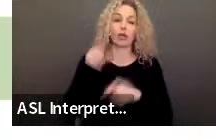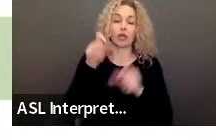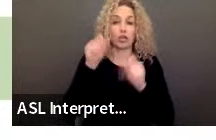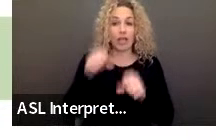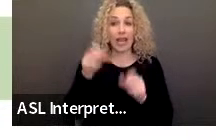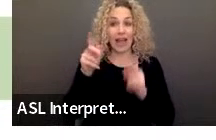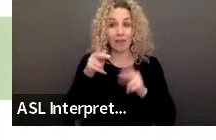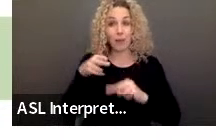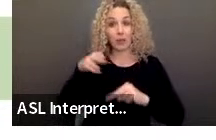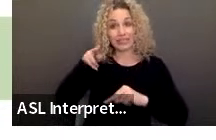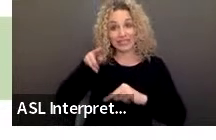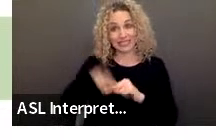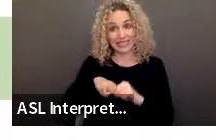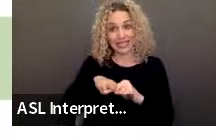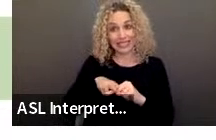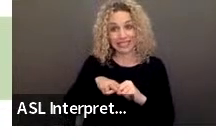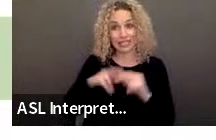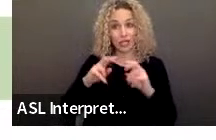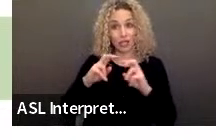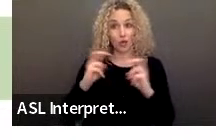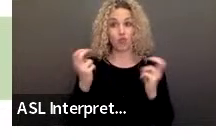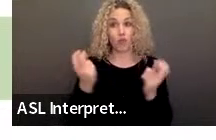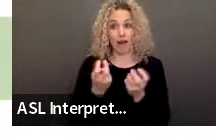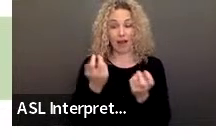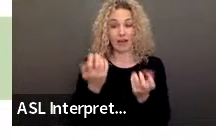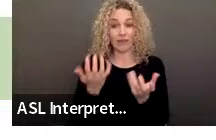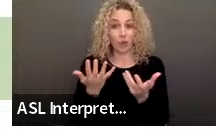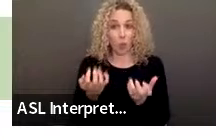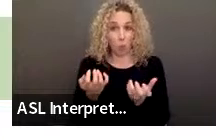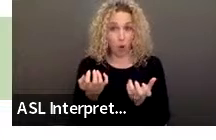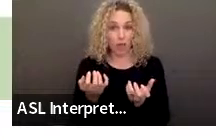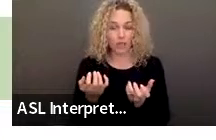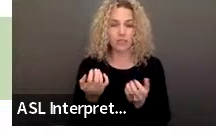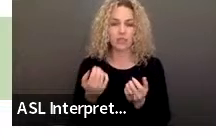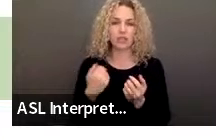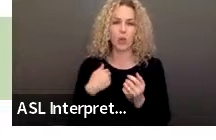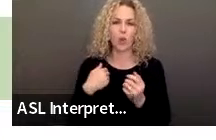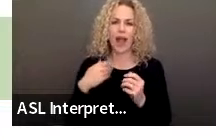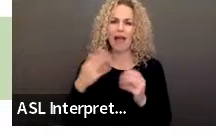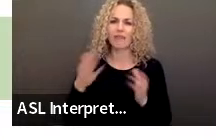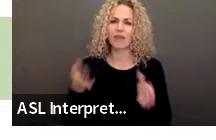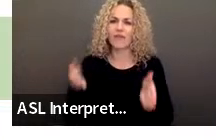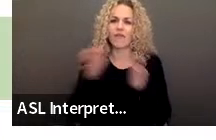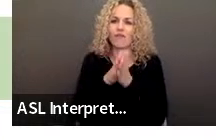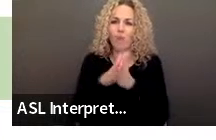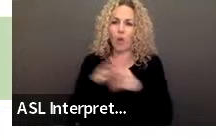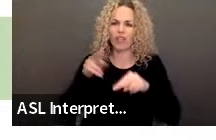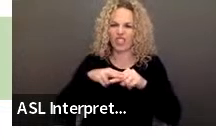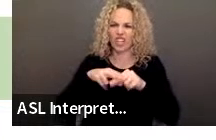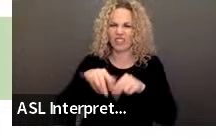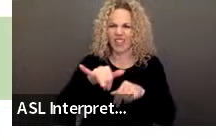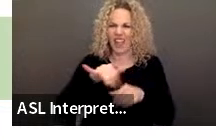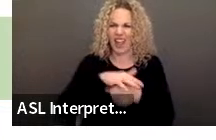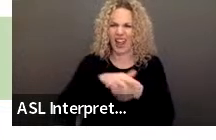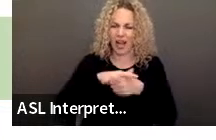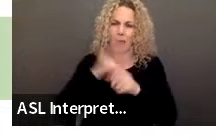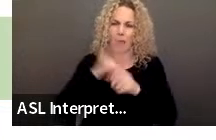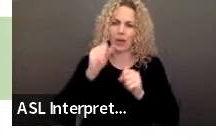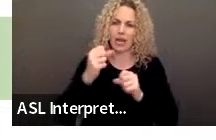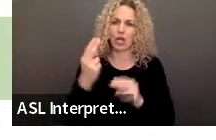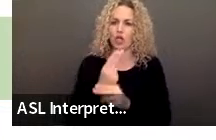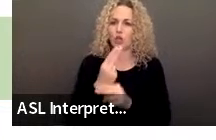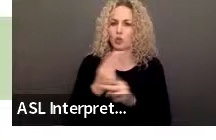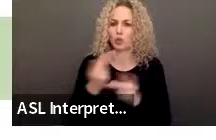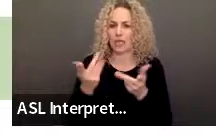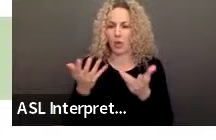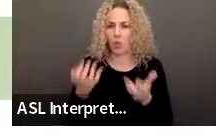people sit in chairs around them if you want to. We have a series of folding chairs in that area, and so people can use what they